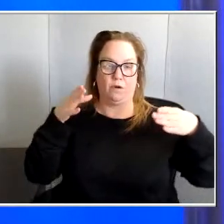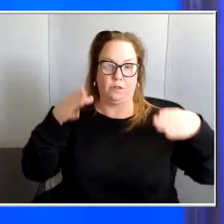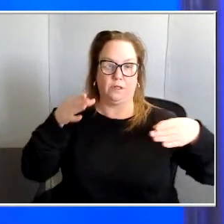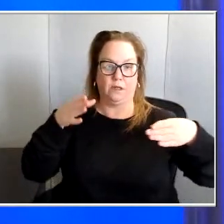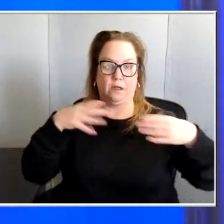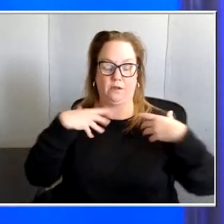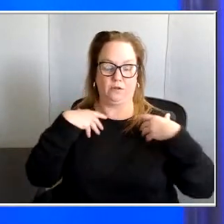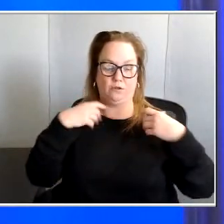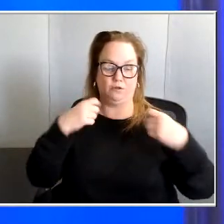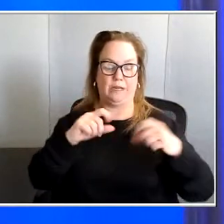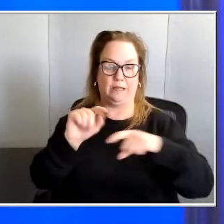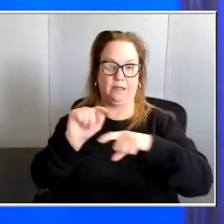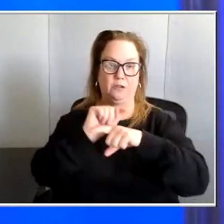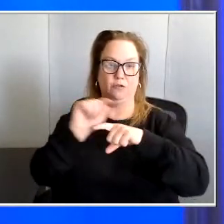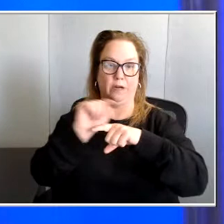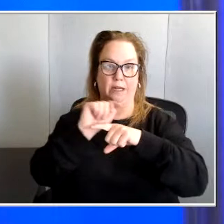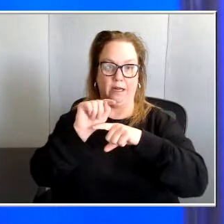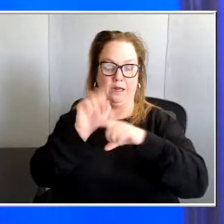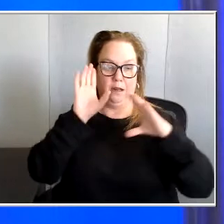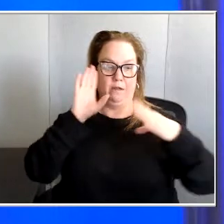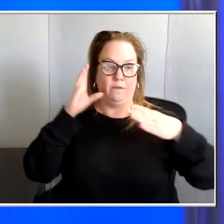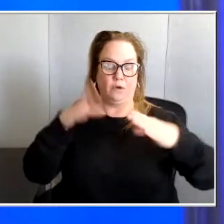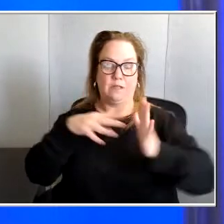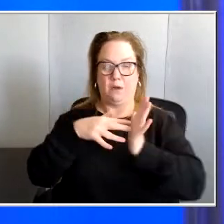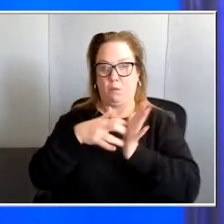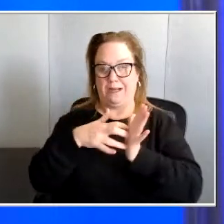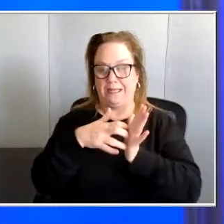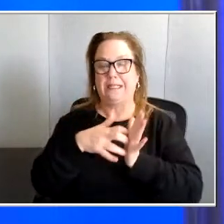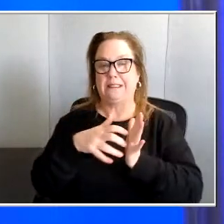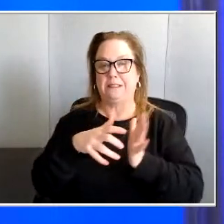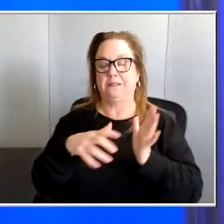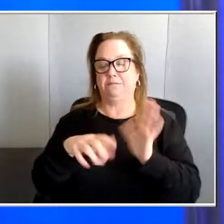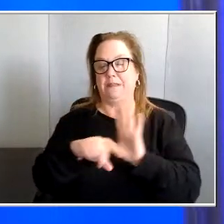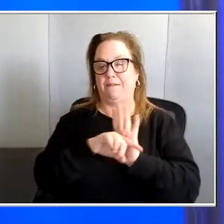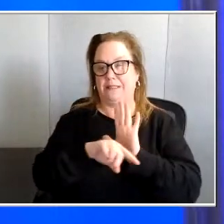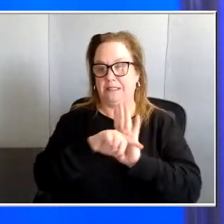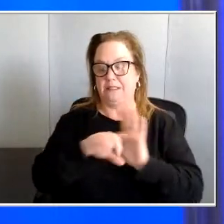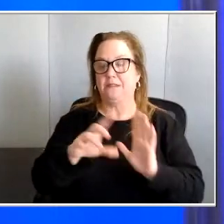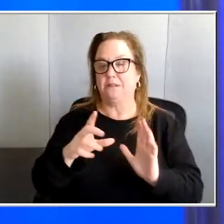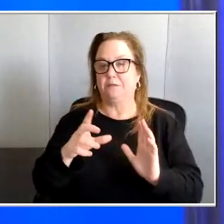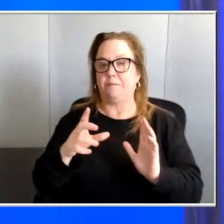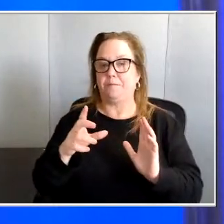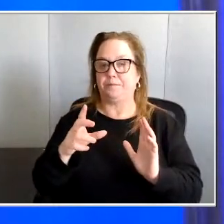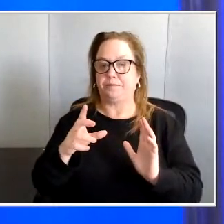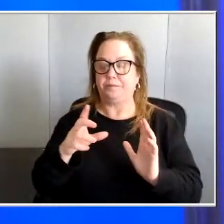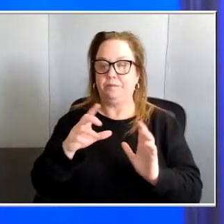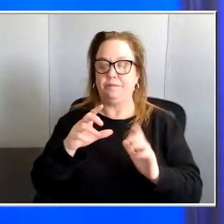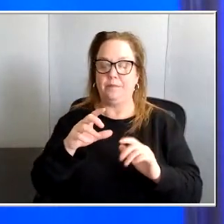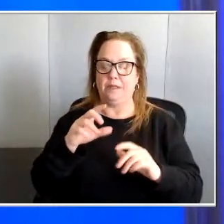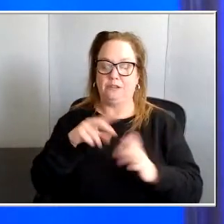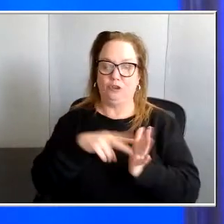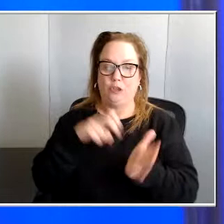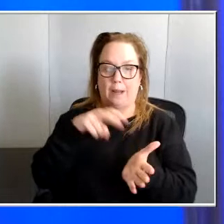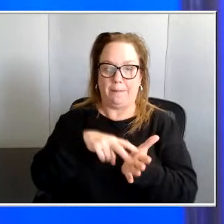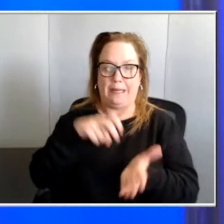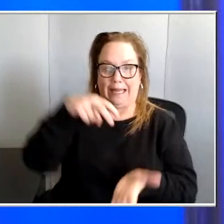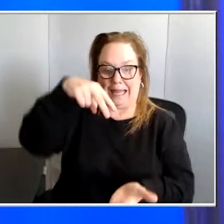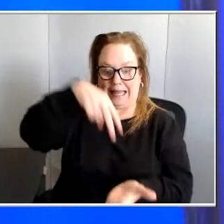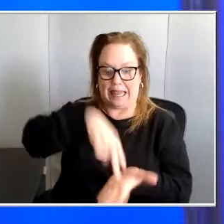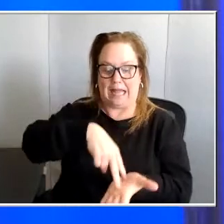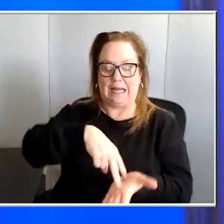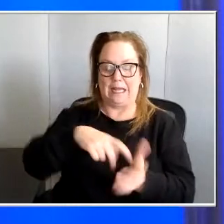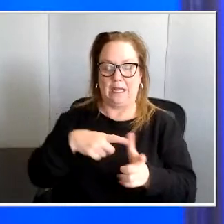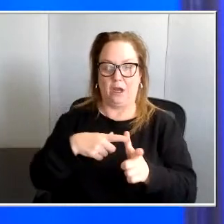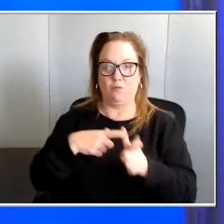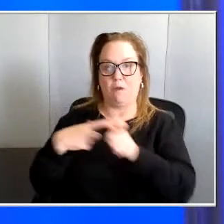training. We're focusing on any deficits that they're continuing to present with. We are focusing on dynamic jumping and landing, running, changing